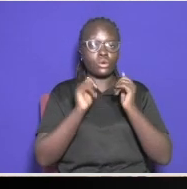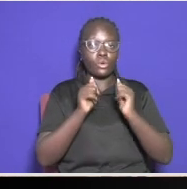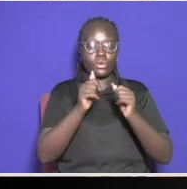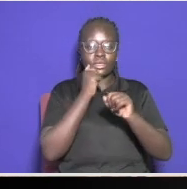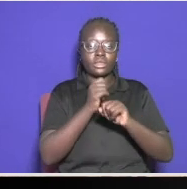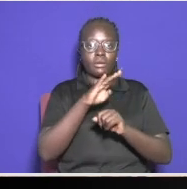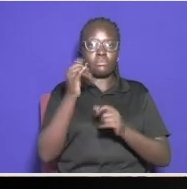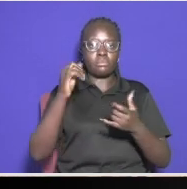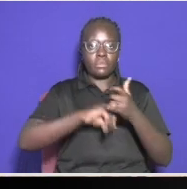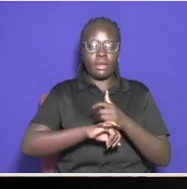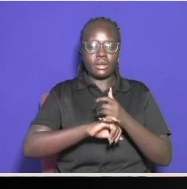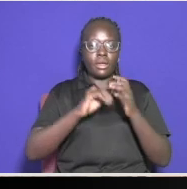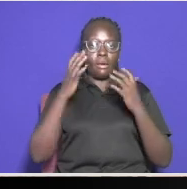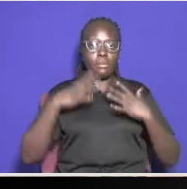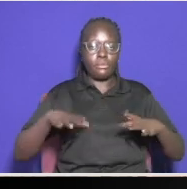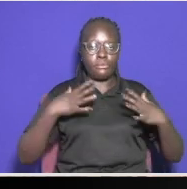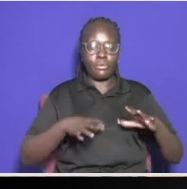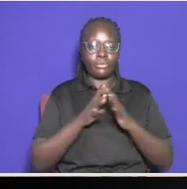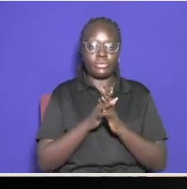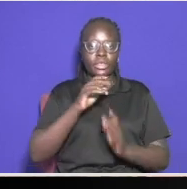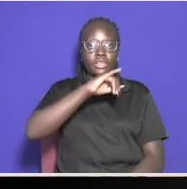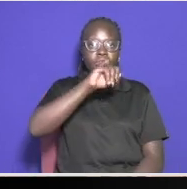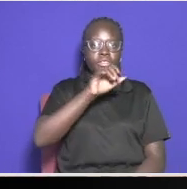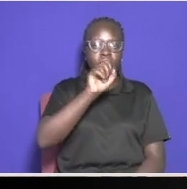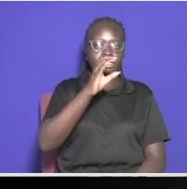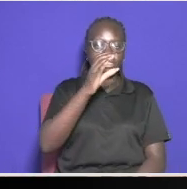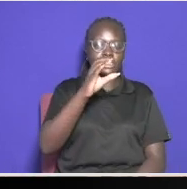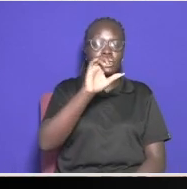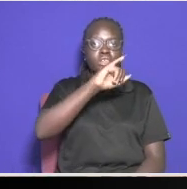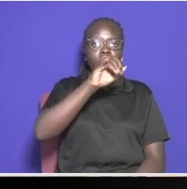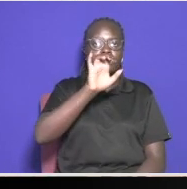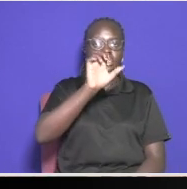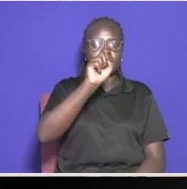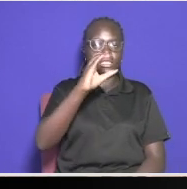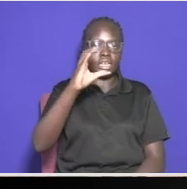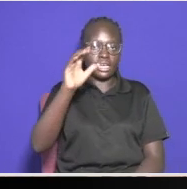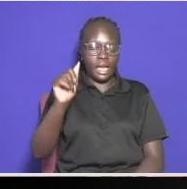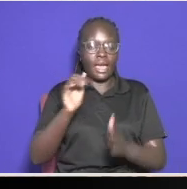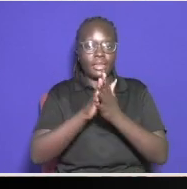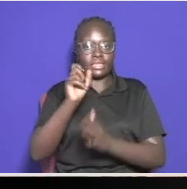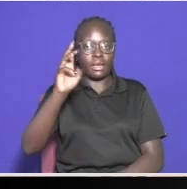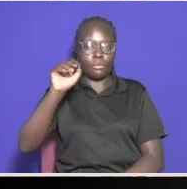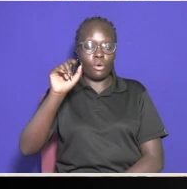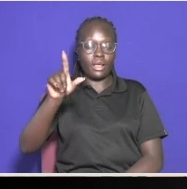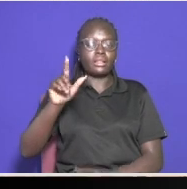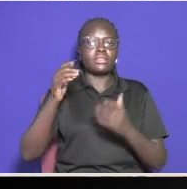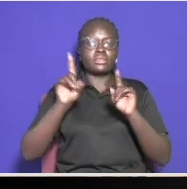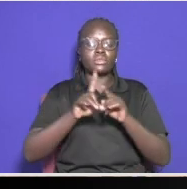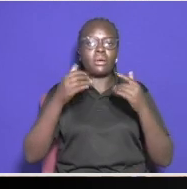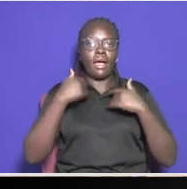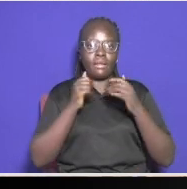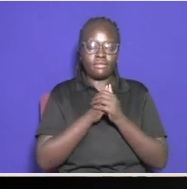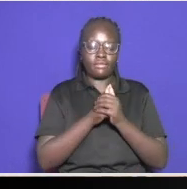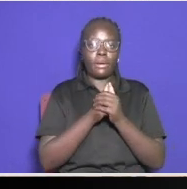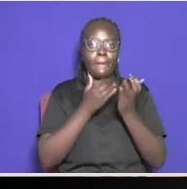operated by a married couple. Jessica and Samuel share their business entrepreneurship journey that was birthed from a